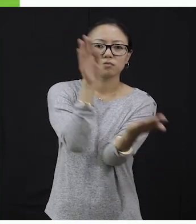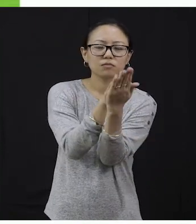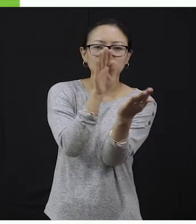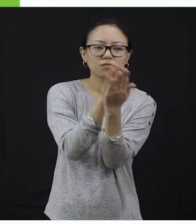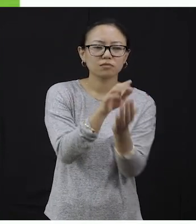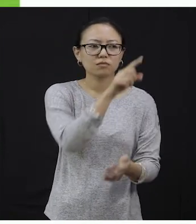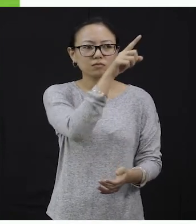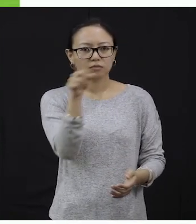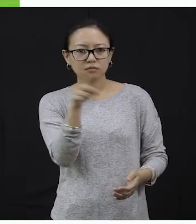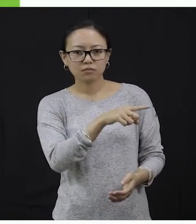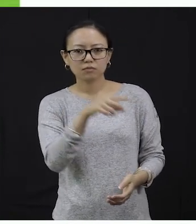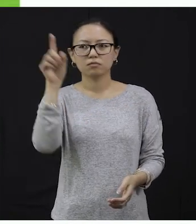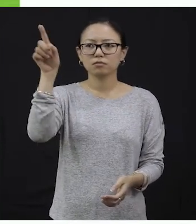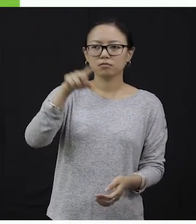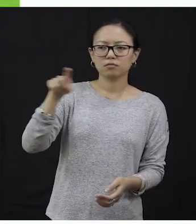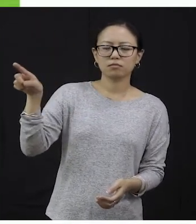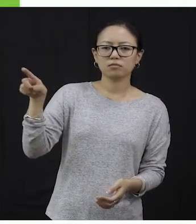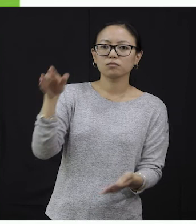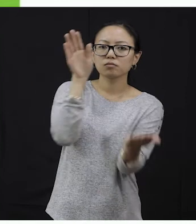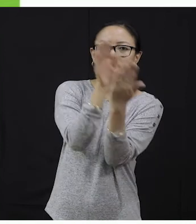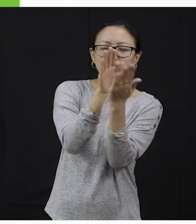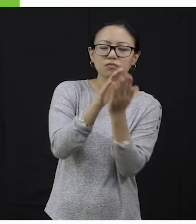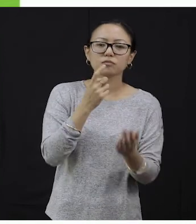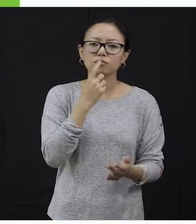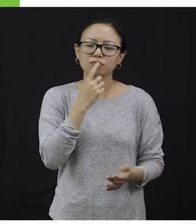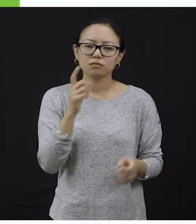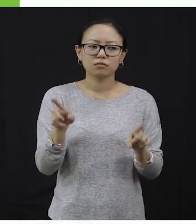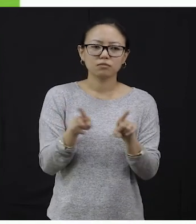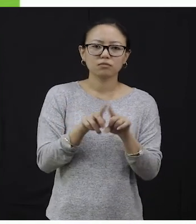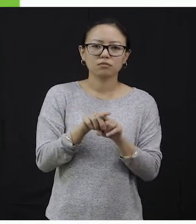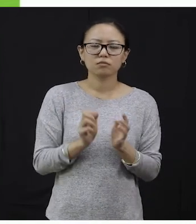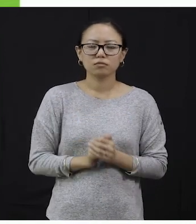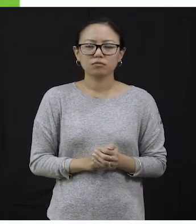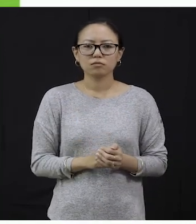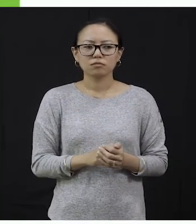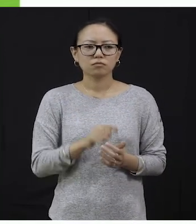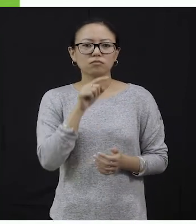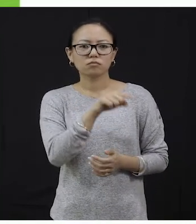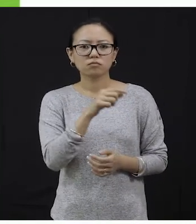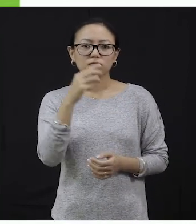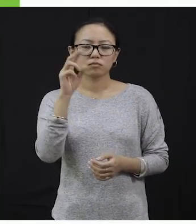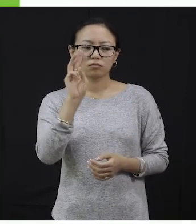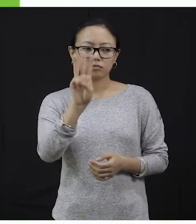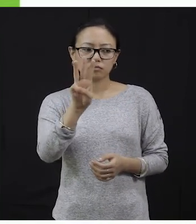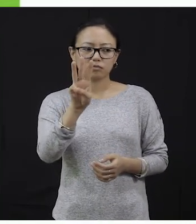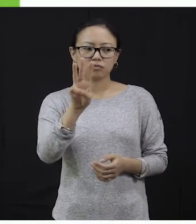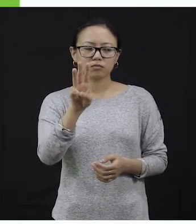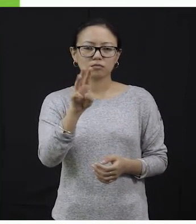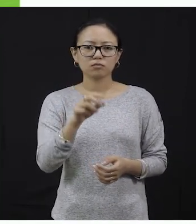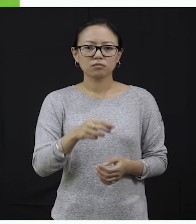alligator. Okay, so here what we're going to do is, using this sign, we are going to compare the numbers.